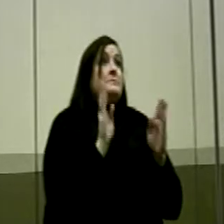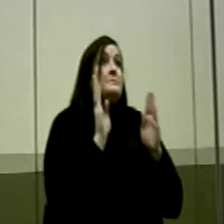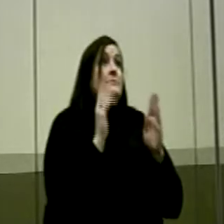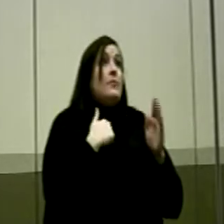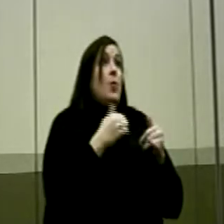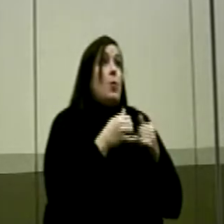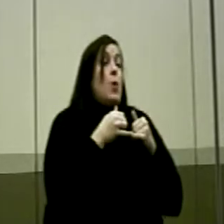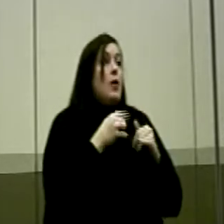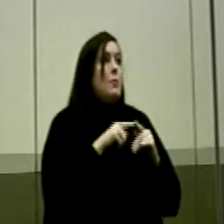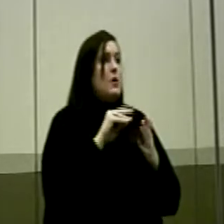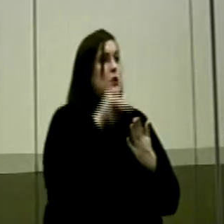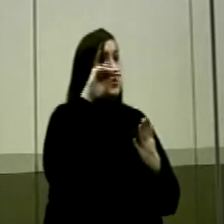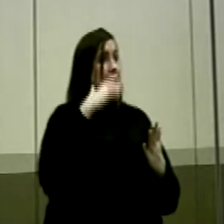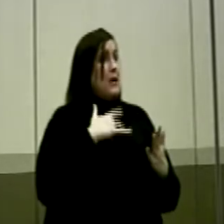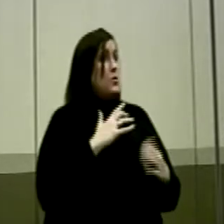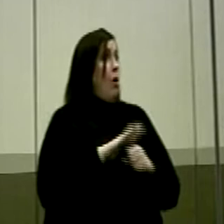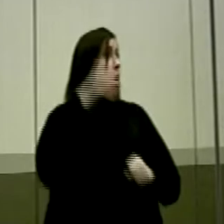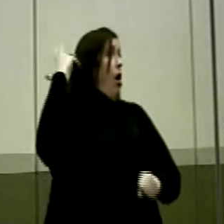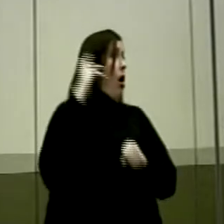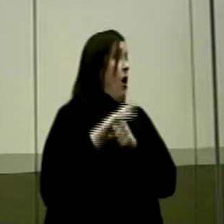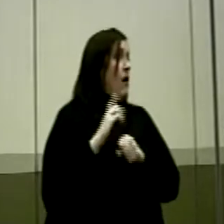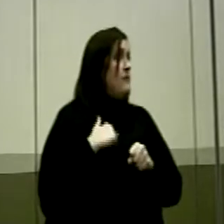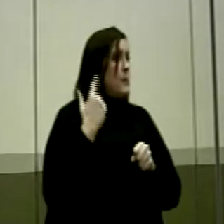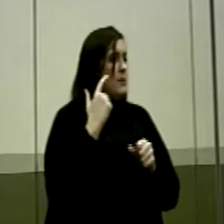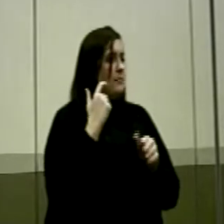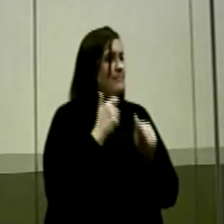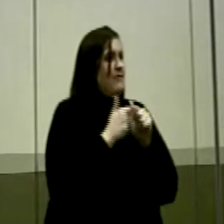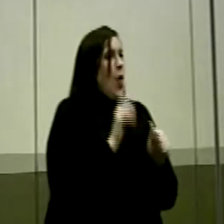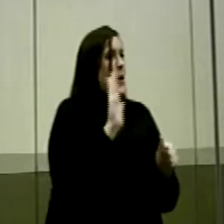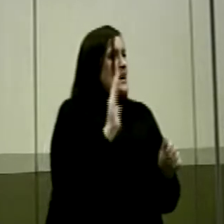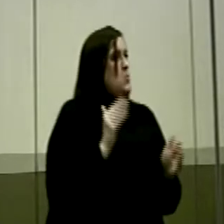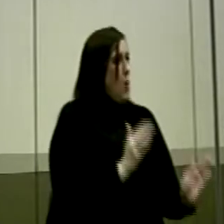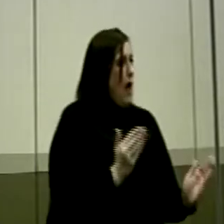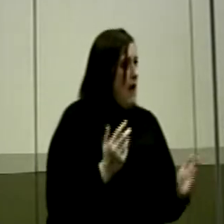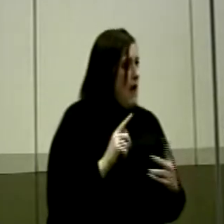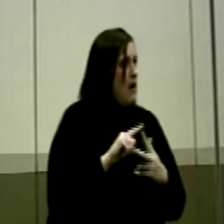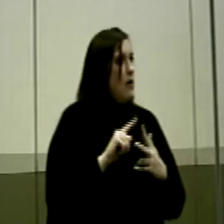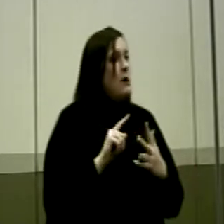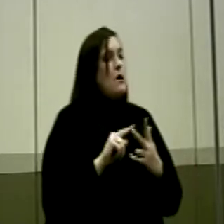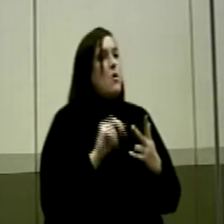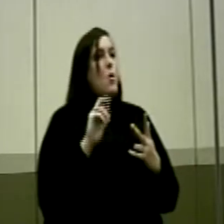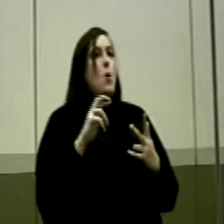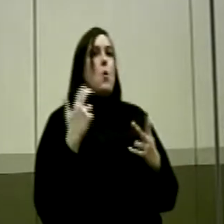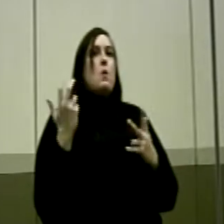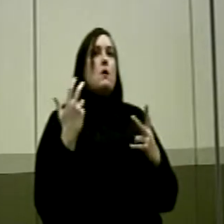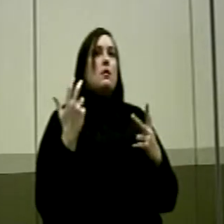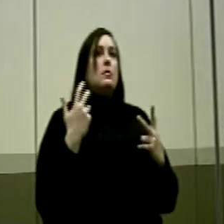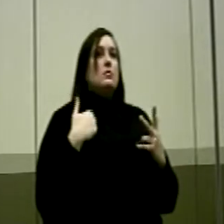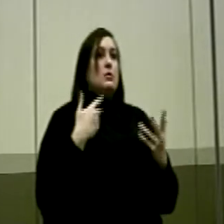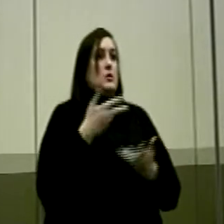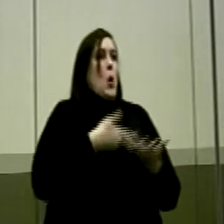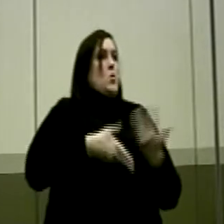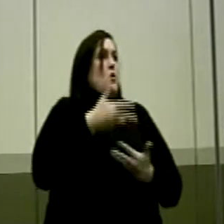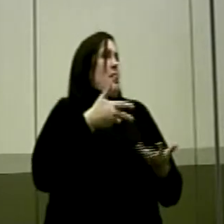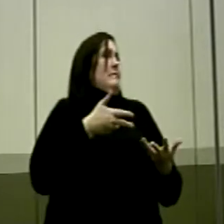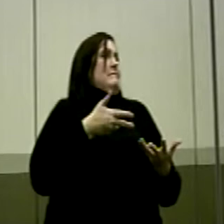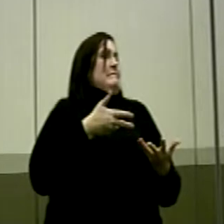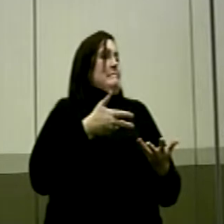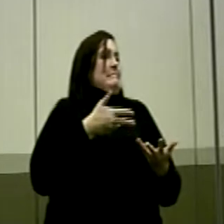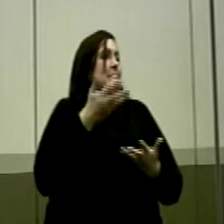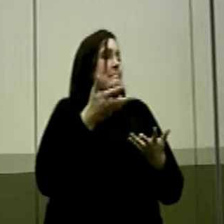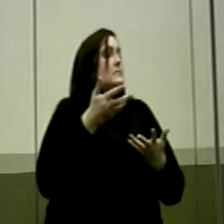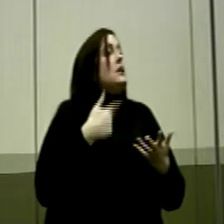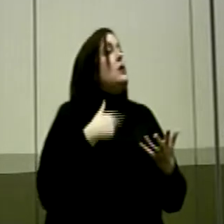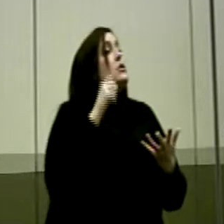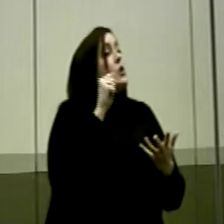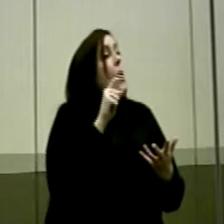but a student who gets angry whenever something's not going his way, and so a specific social story was developed. So it's thinking in those